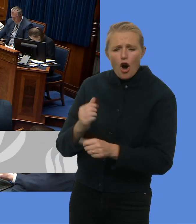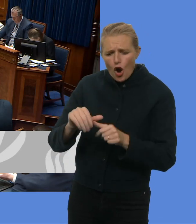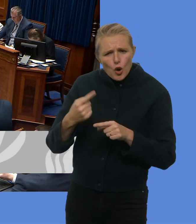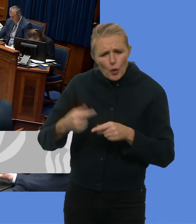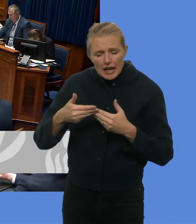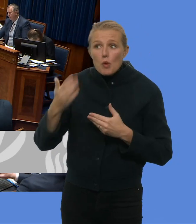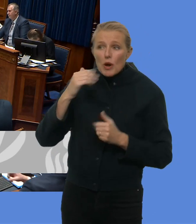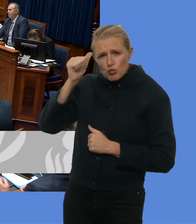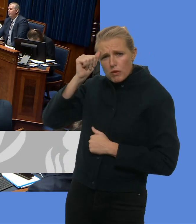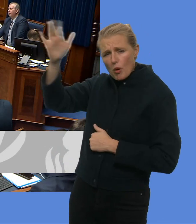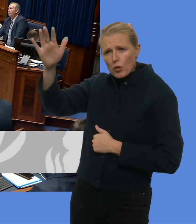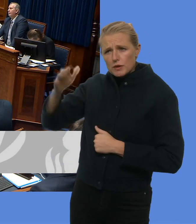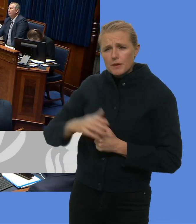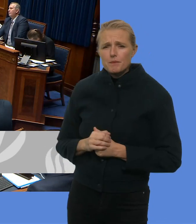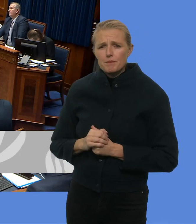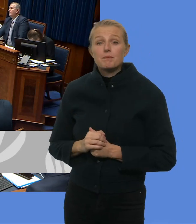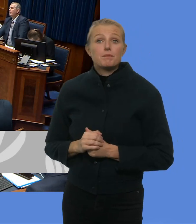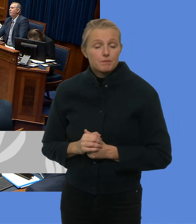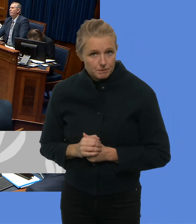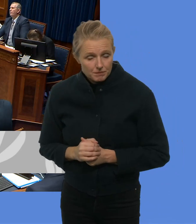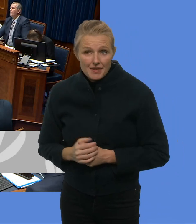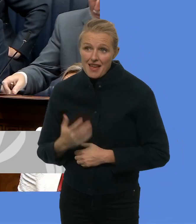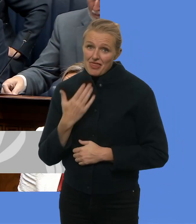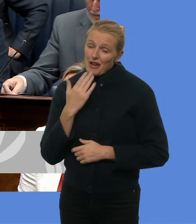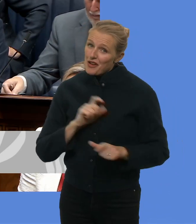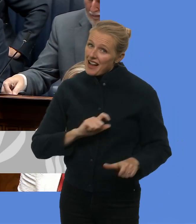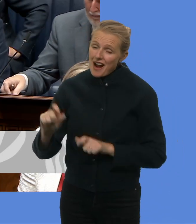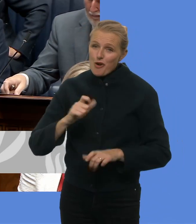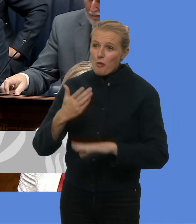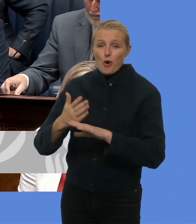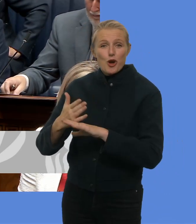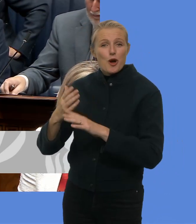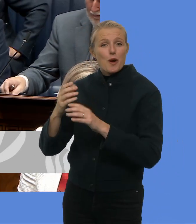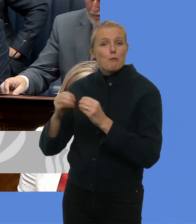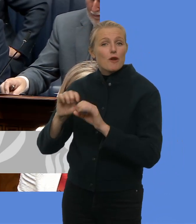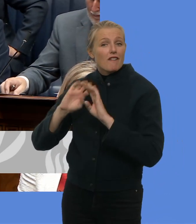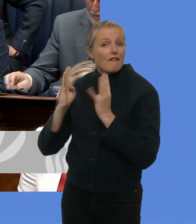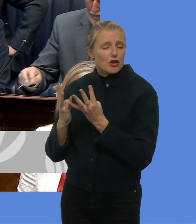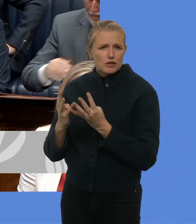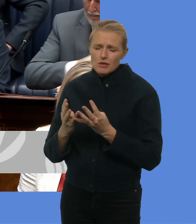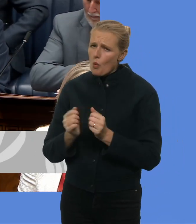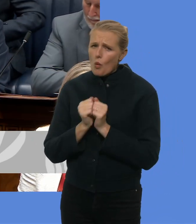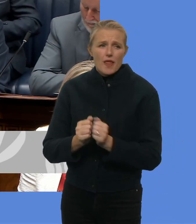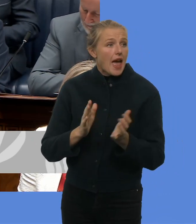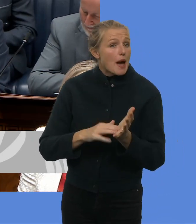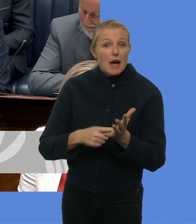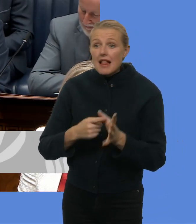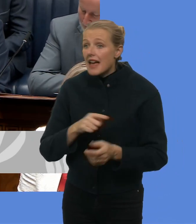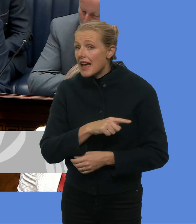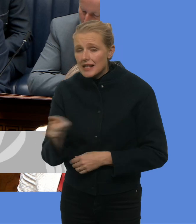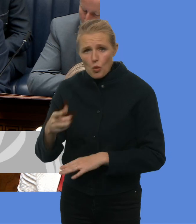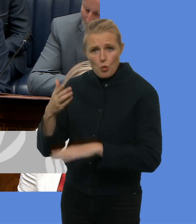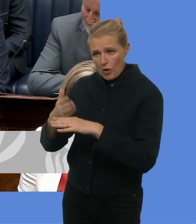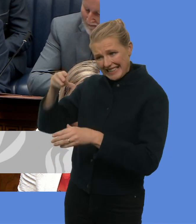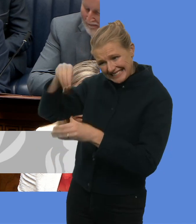Thank you, Mr. Speaker, and can I commend the member for continuing to serve on the Board of Governors. I think it's important that elected reps, where they can, are able to do that because